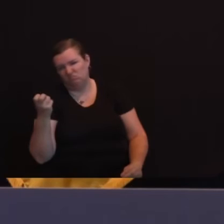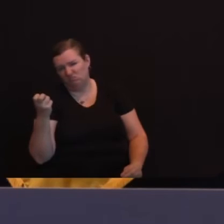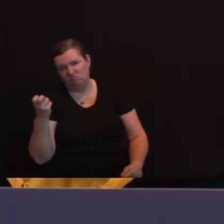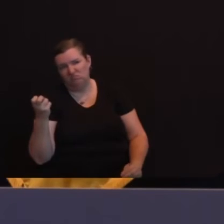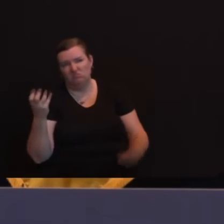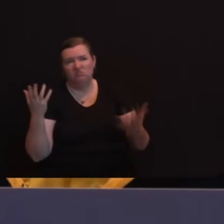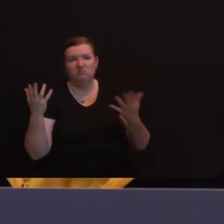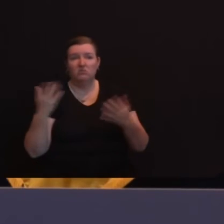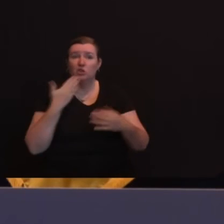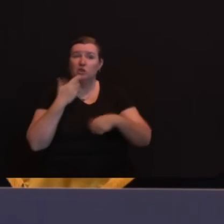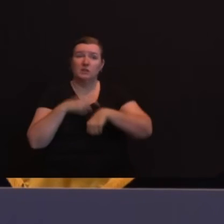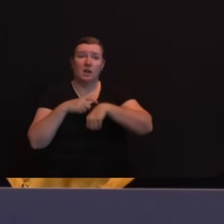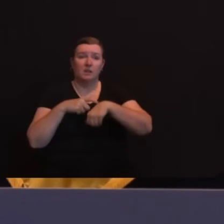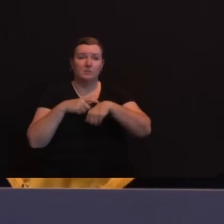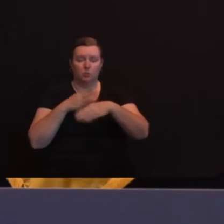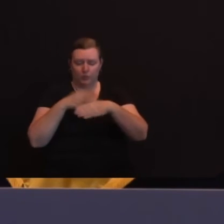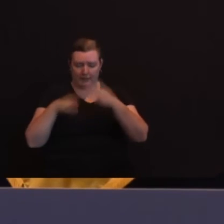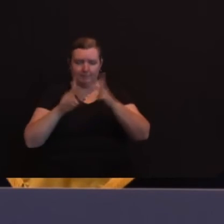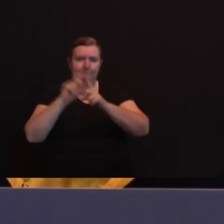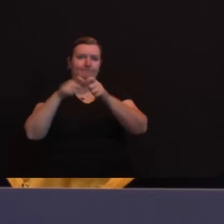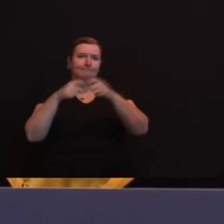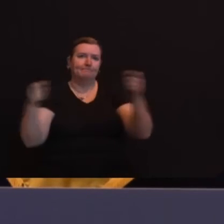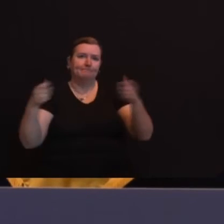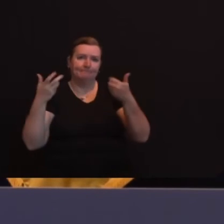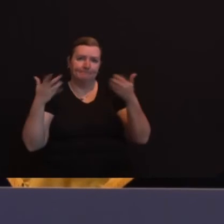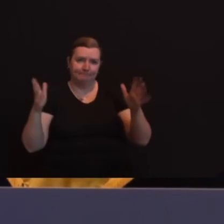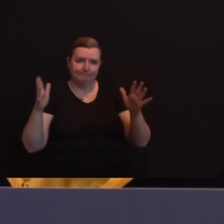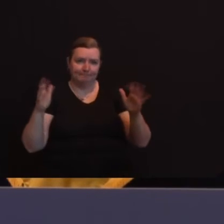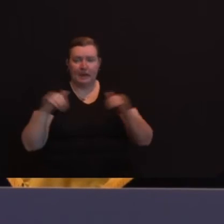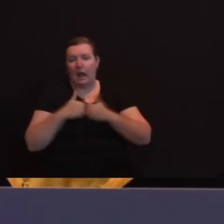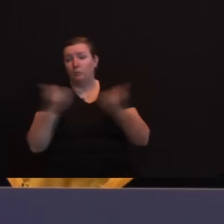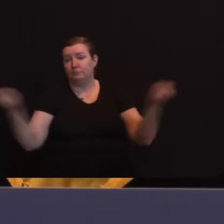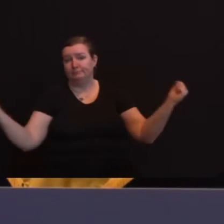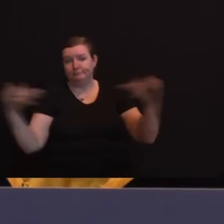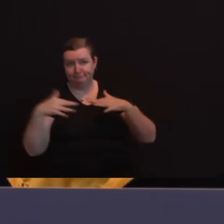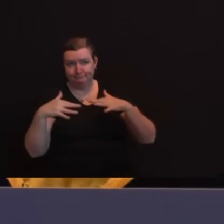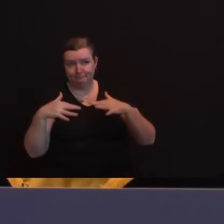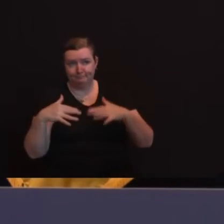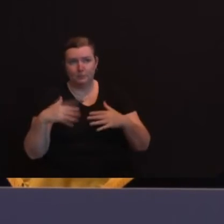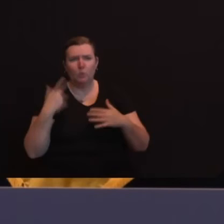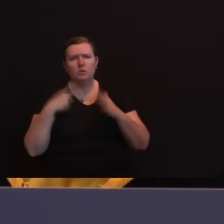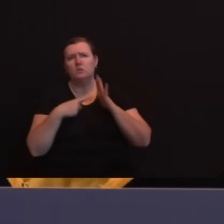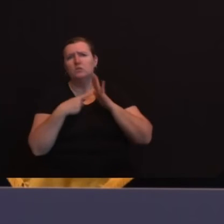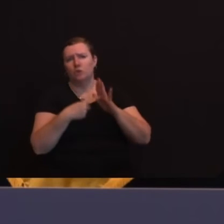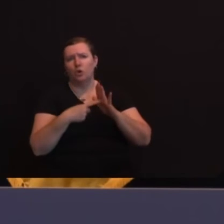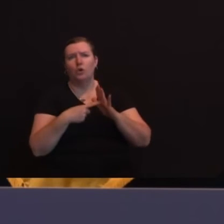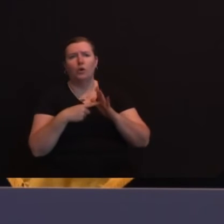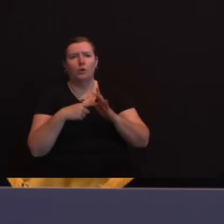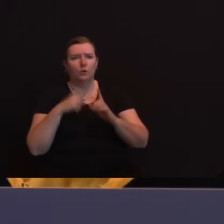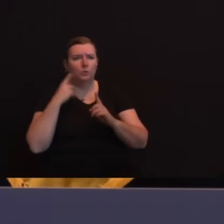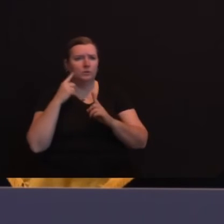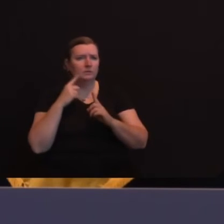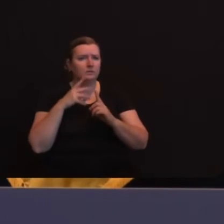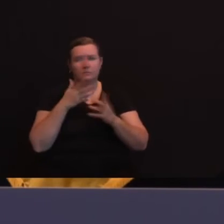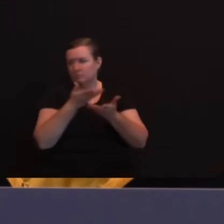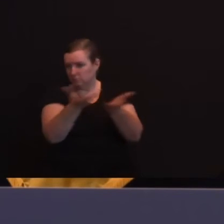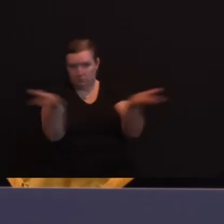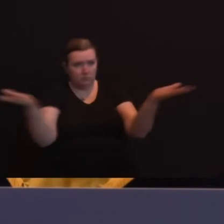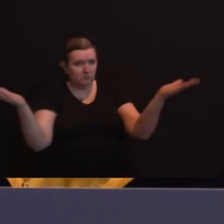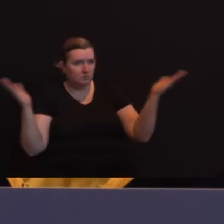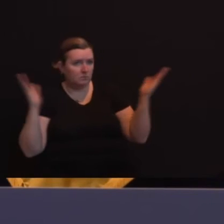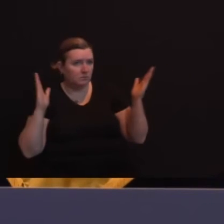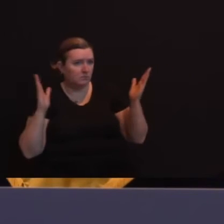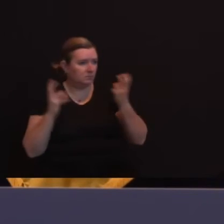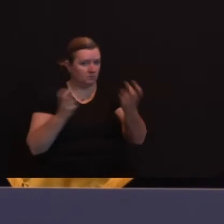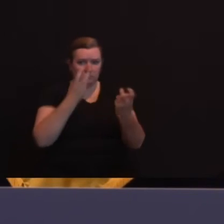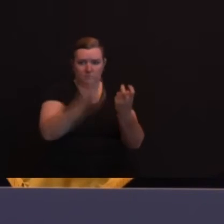gather. We should show a shot from here out looking at you and just show folks who are watching someday what it